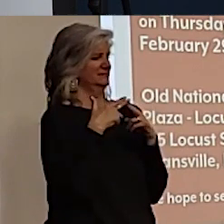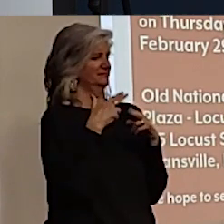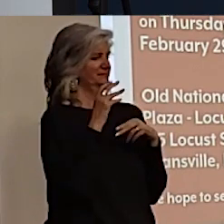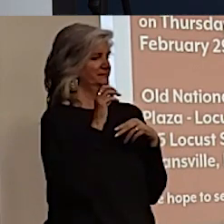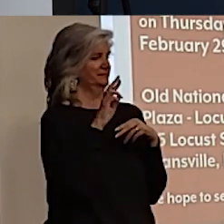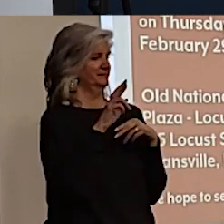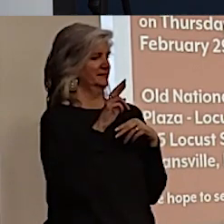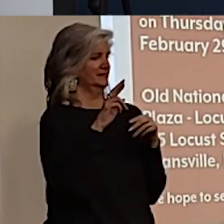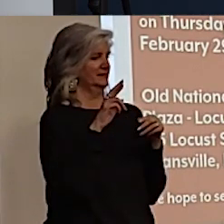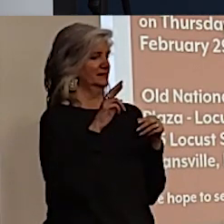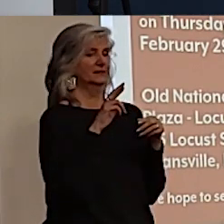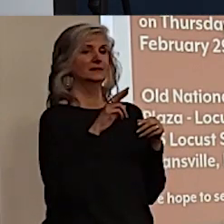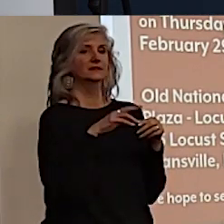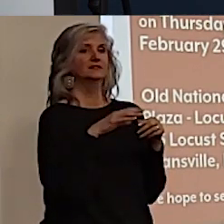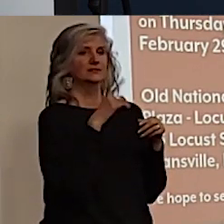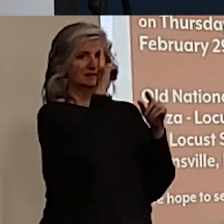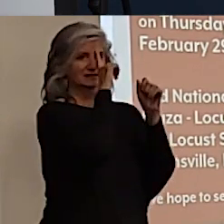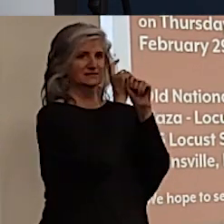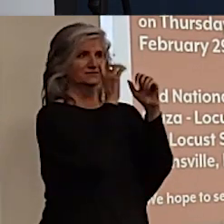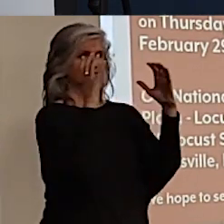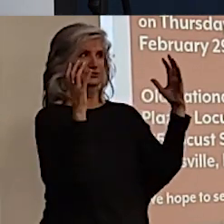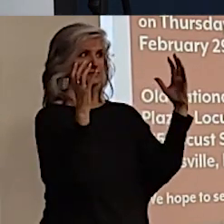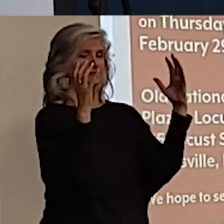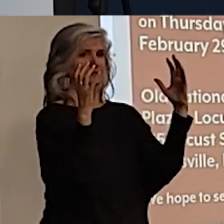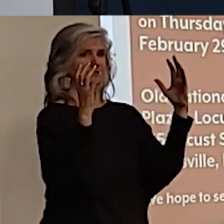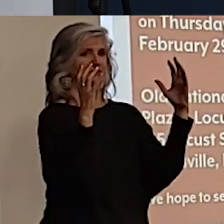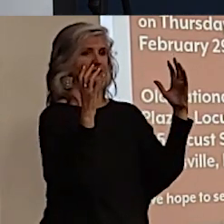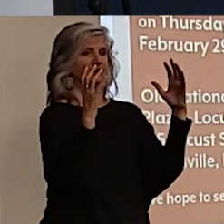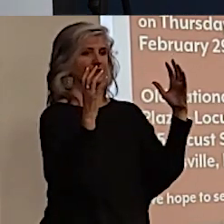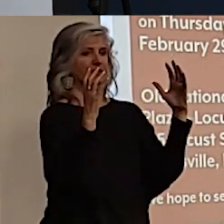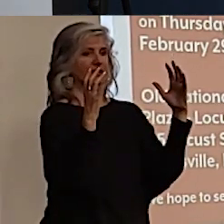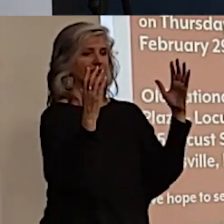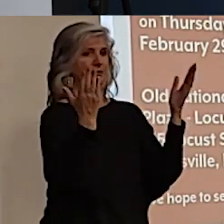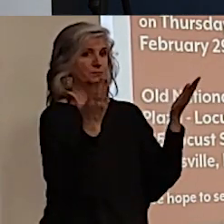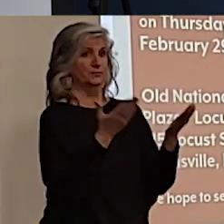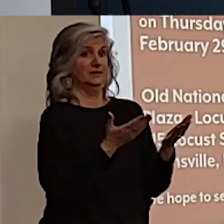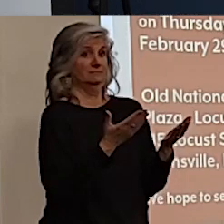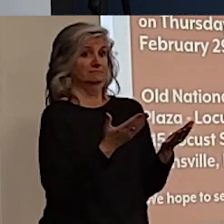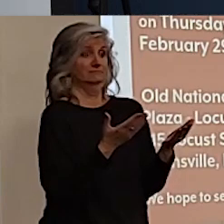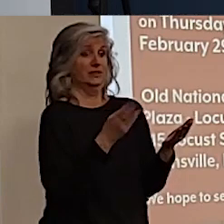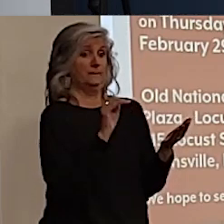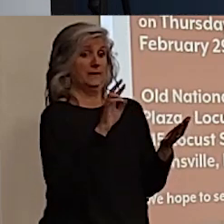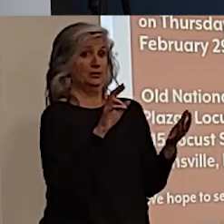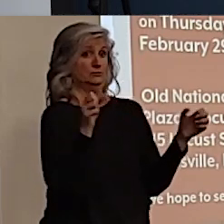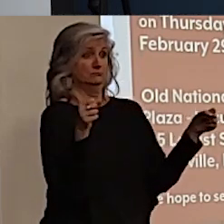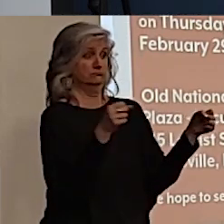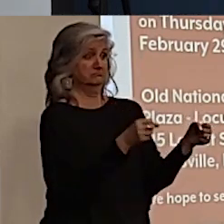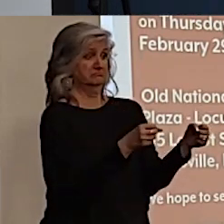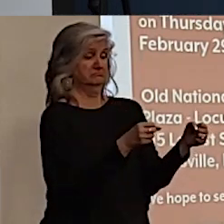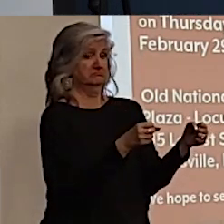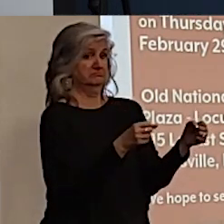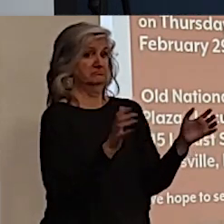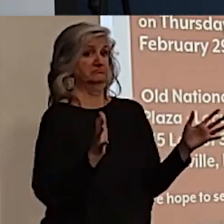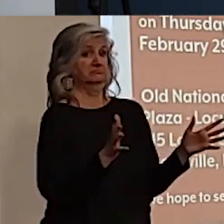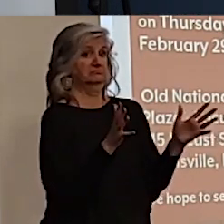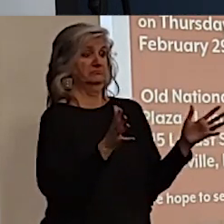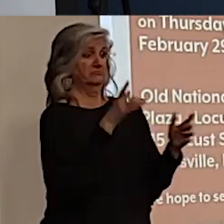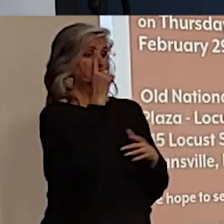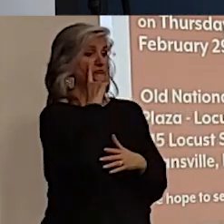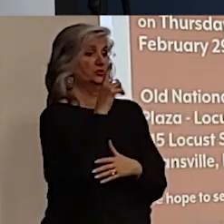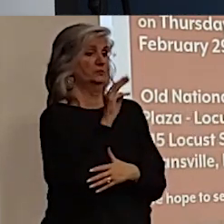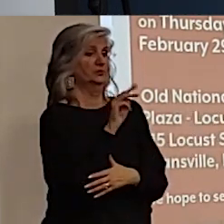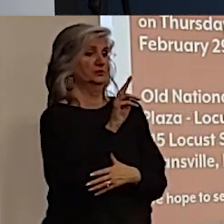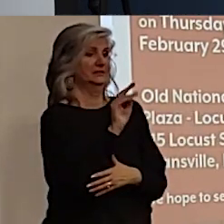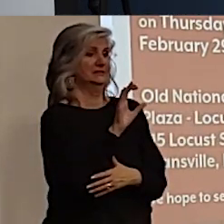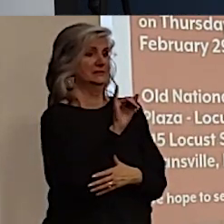in Bloomington. So I had this vision of bringing these big mayors together to push for a municipalization